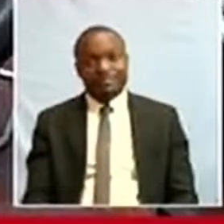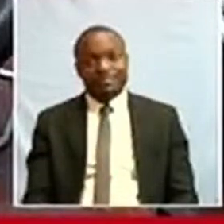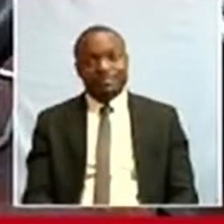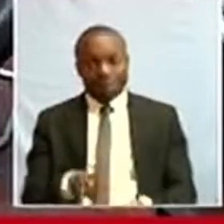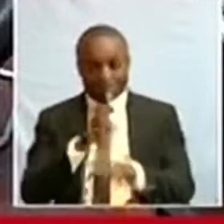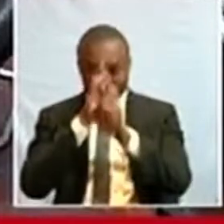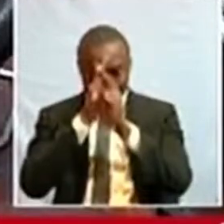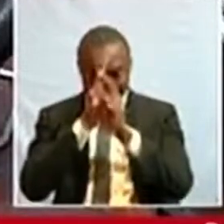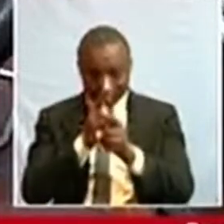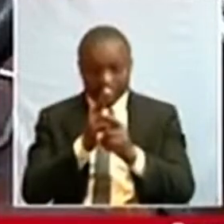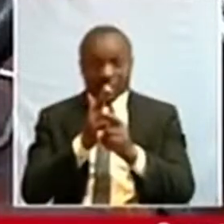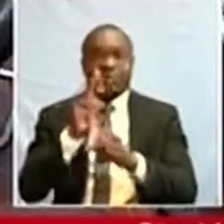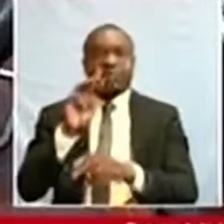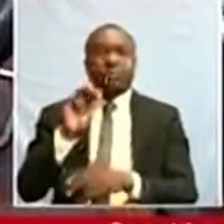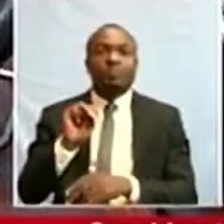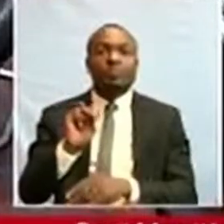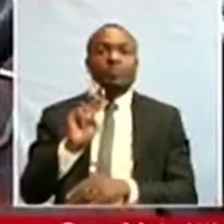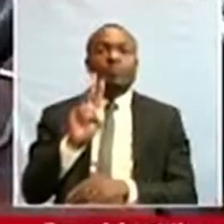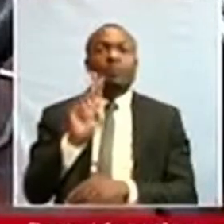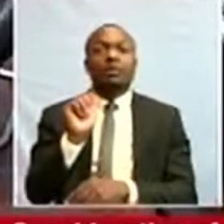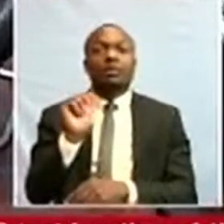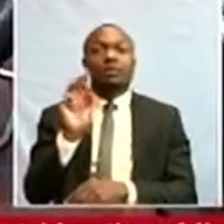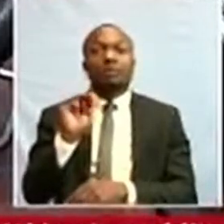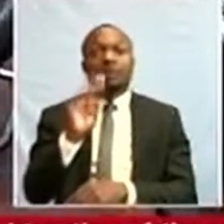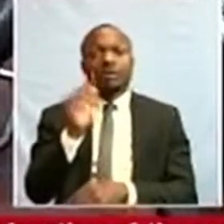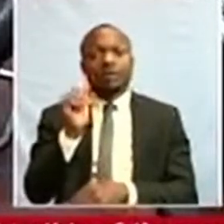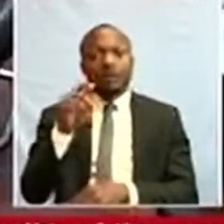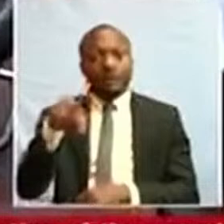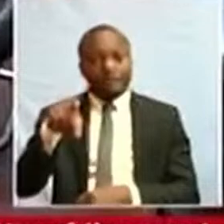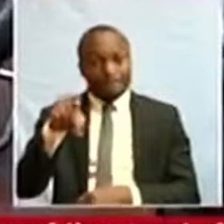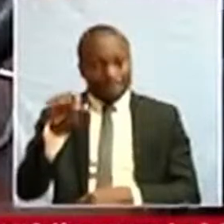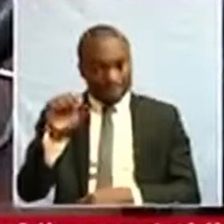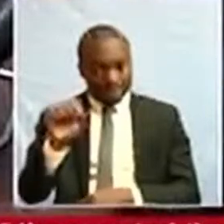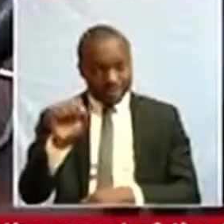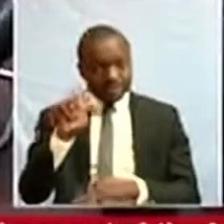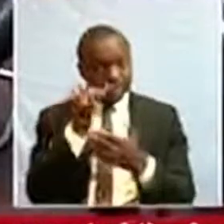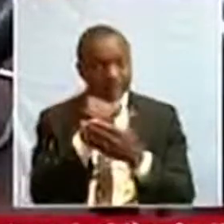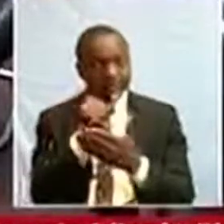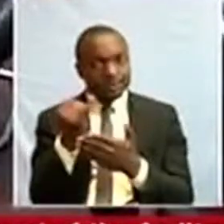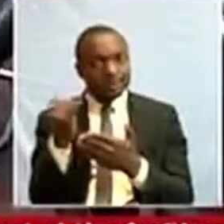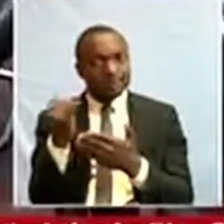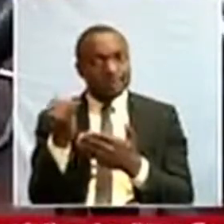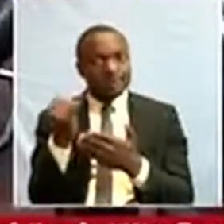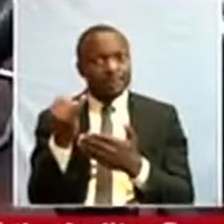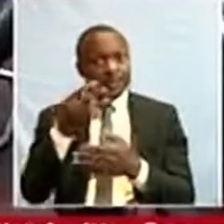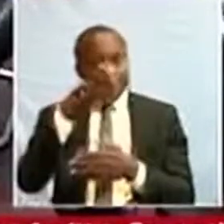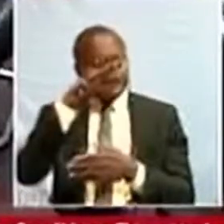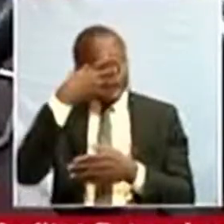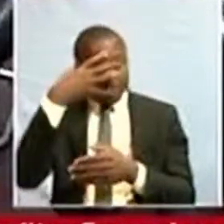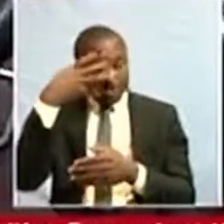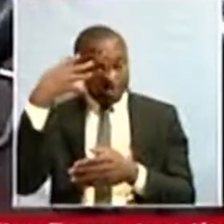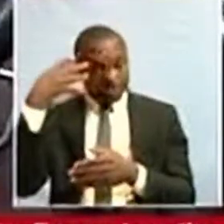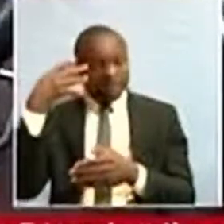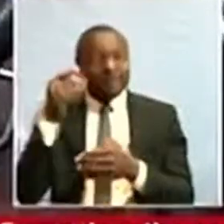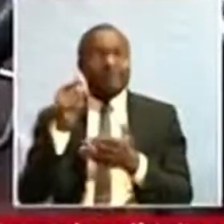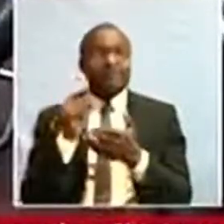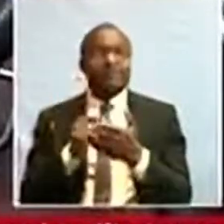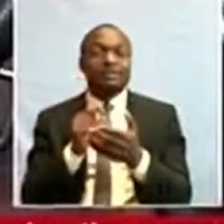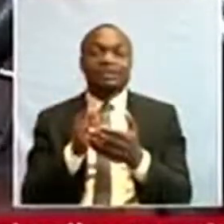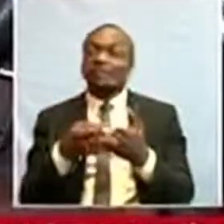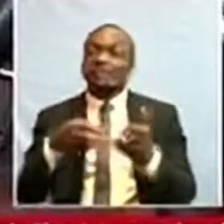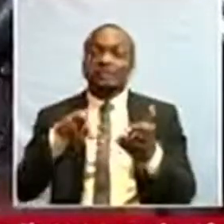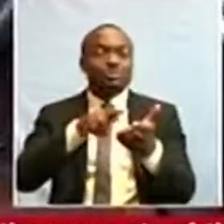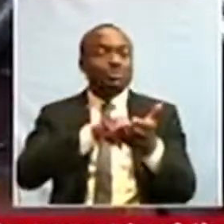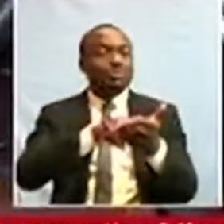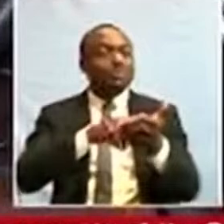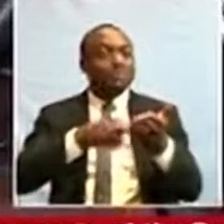Honorable Mwamba. Thank you, Chair. Controlling officer, the issue of NRC seems to be a